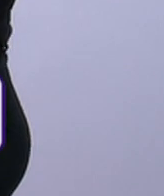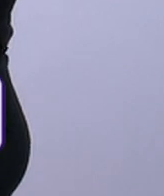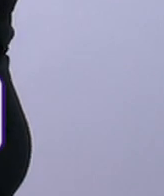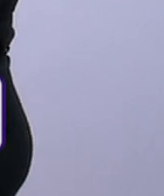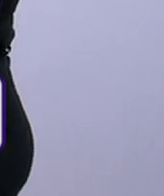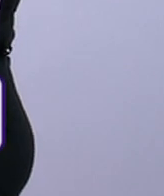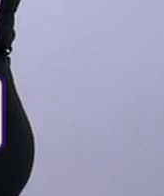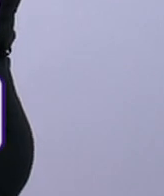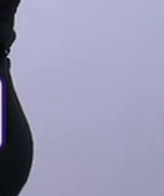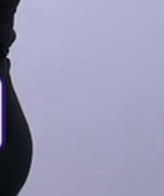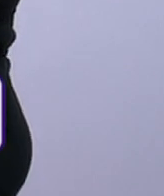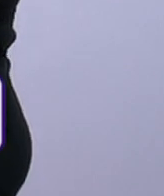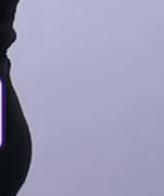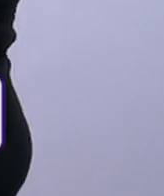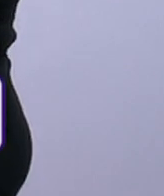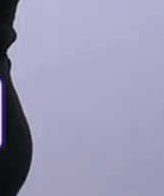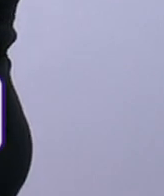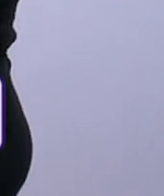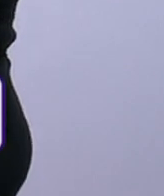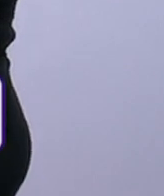cleaning.